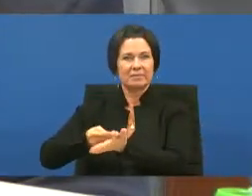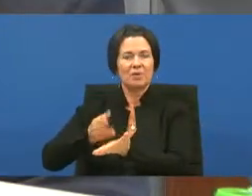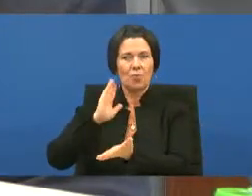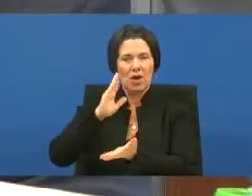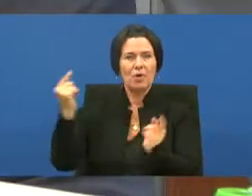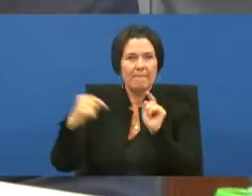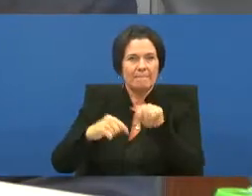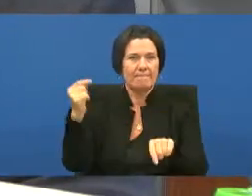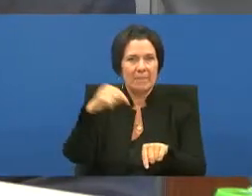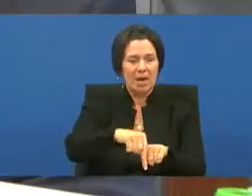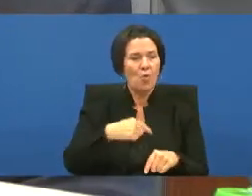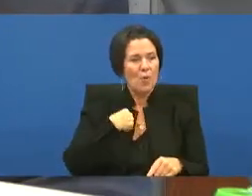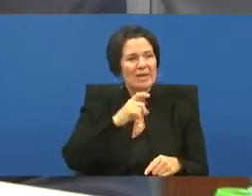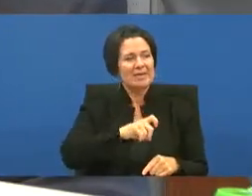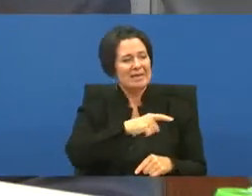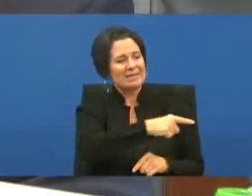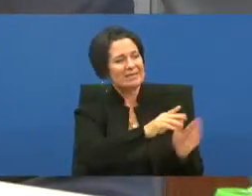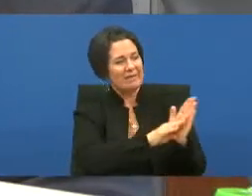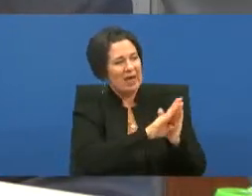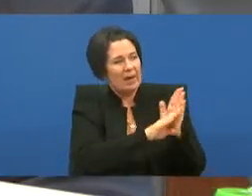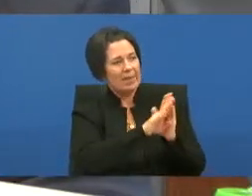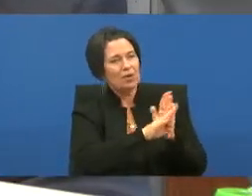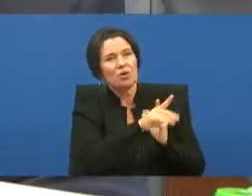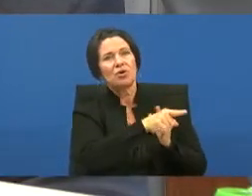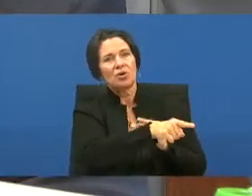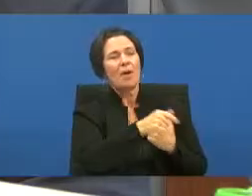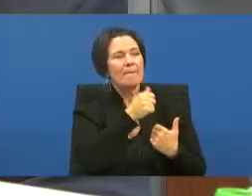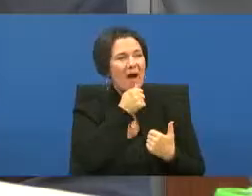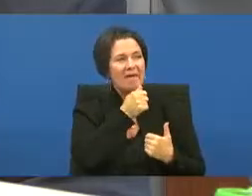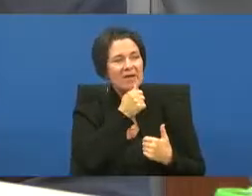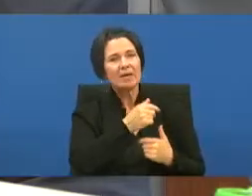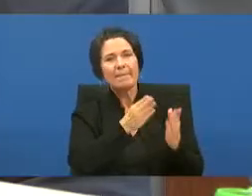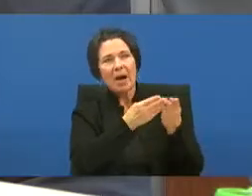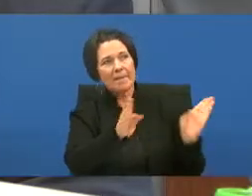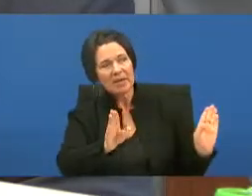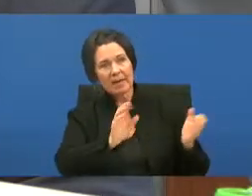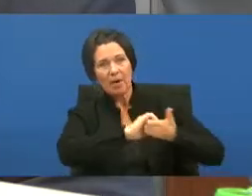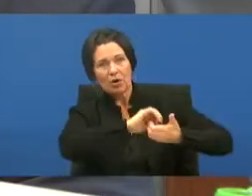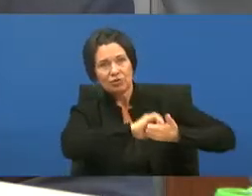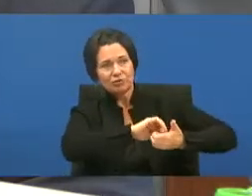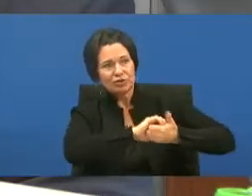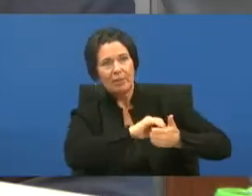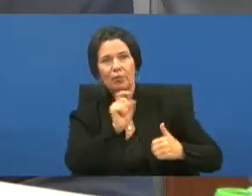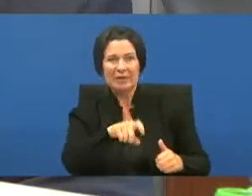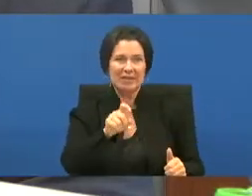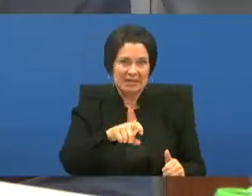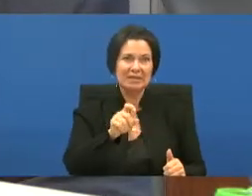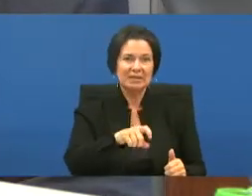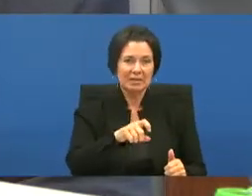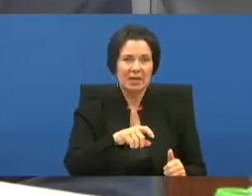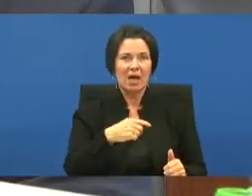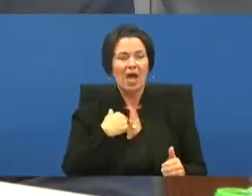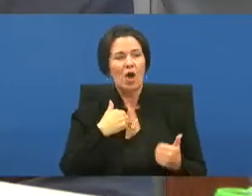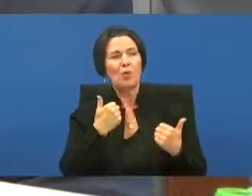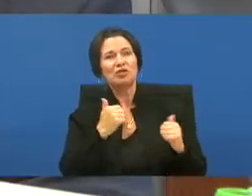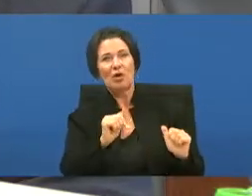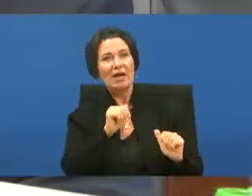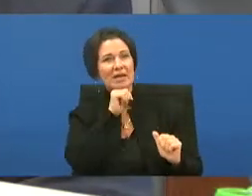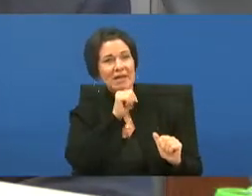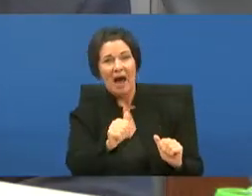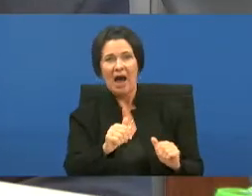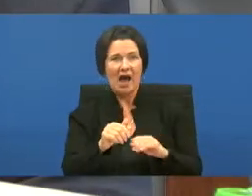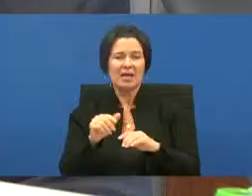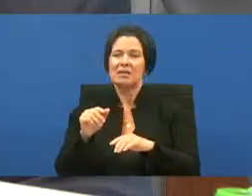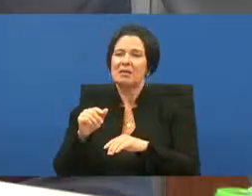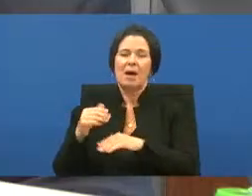this, right? To get them to share in the burden, private-public partnership, and make sure that we do this with as low of a burden on the taxpayer